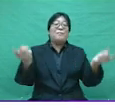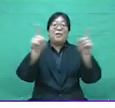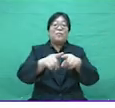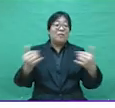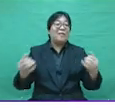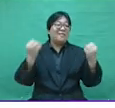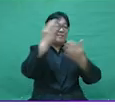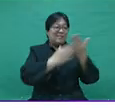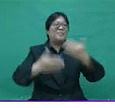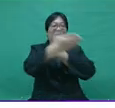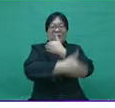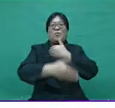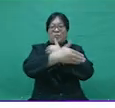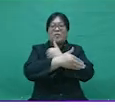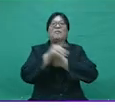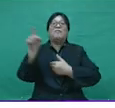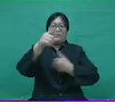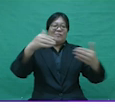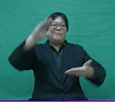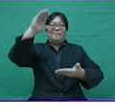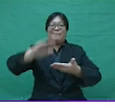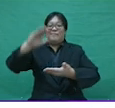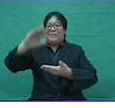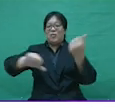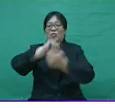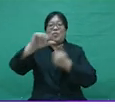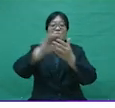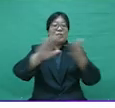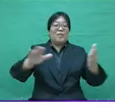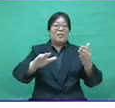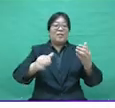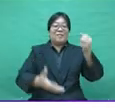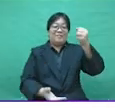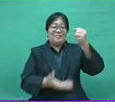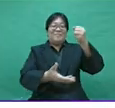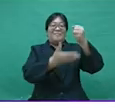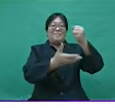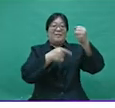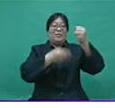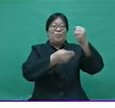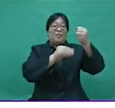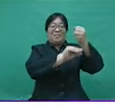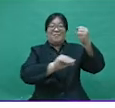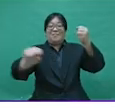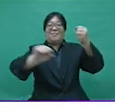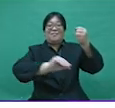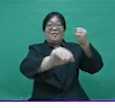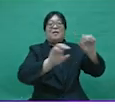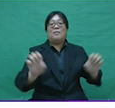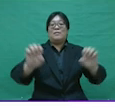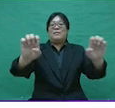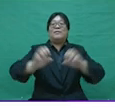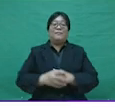also happened in some countries is that they have reduced the social security reserve funds and used it for emergency